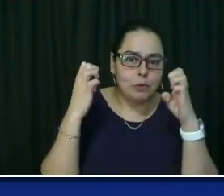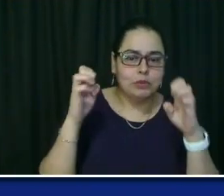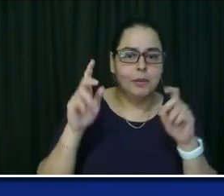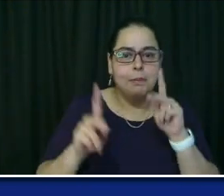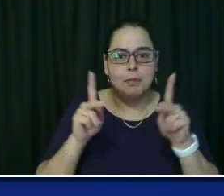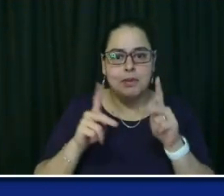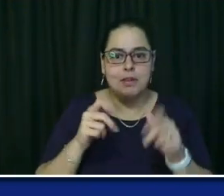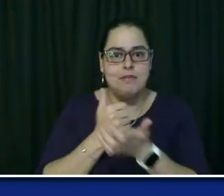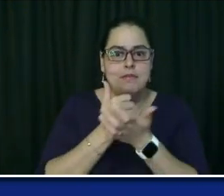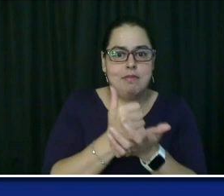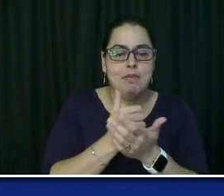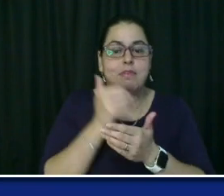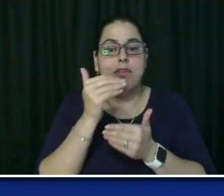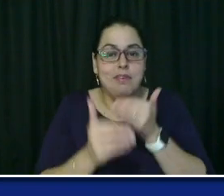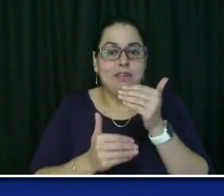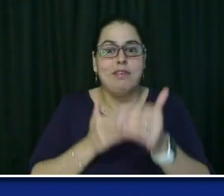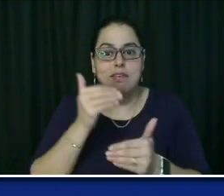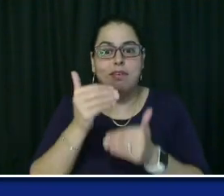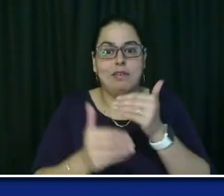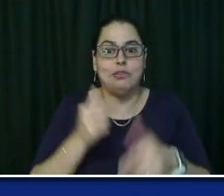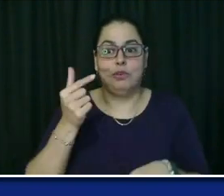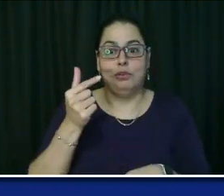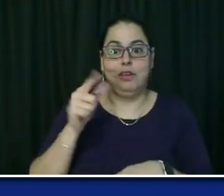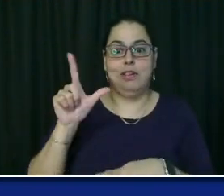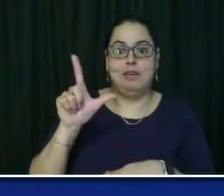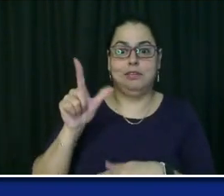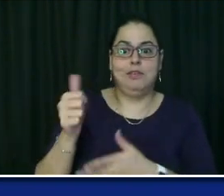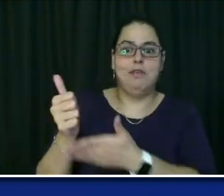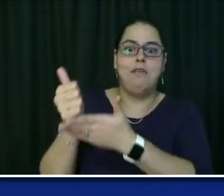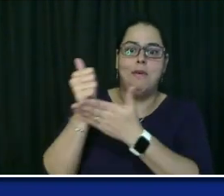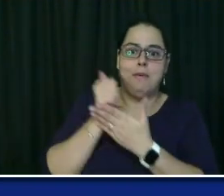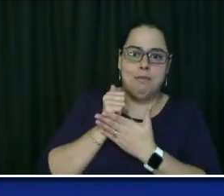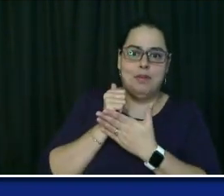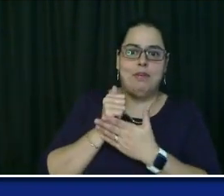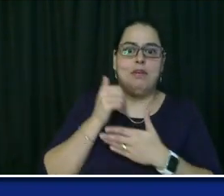and then we were able to operate without fear of running out. Again, thank you for that.